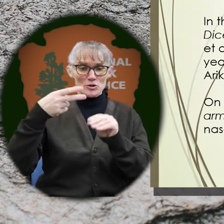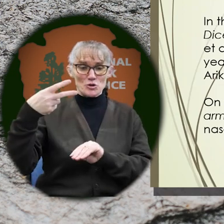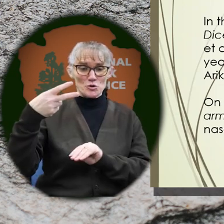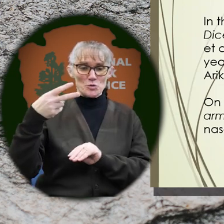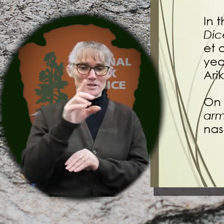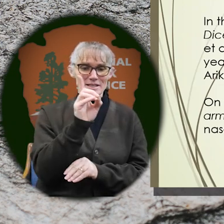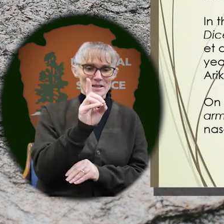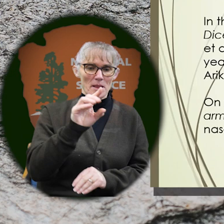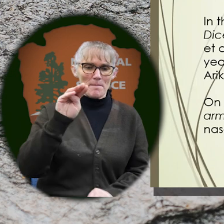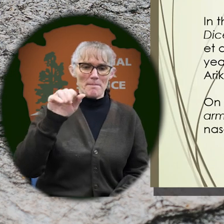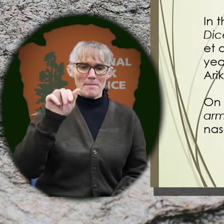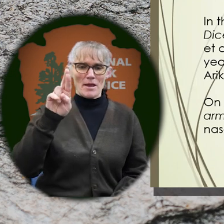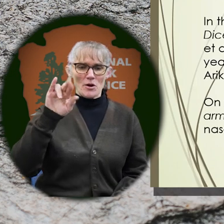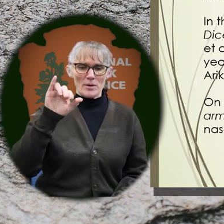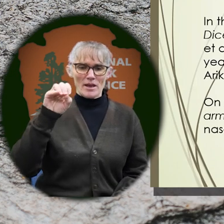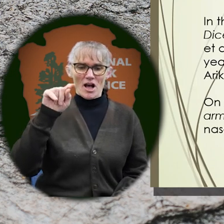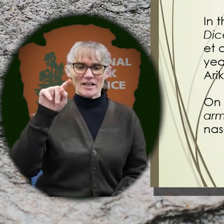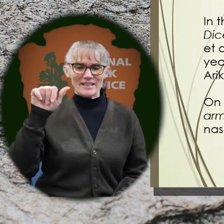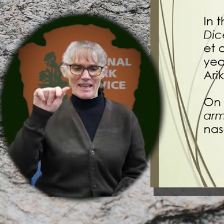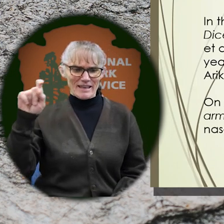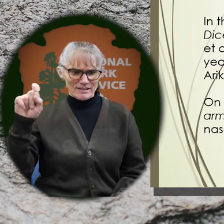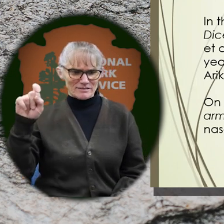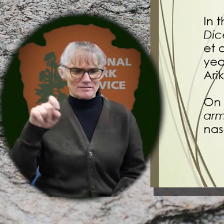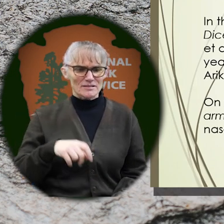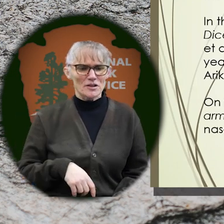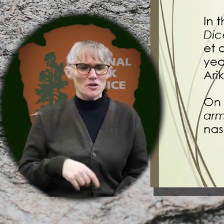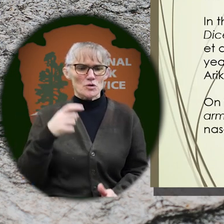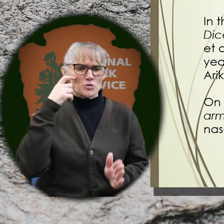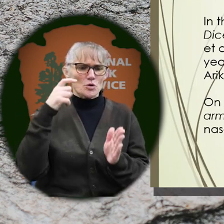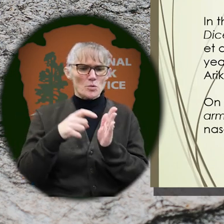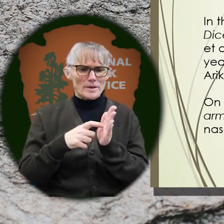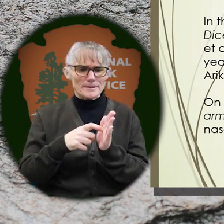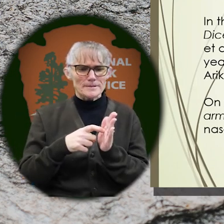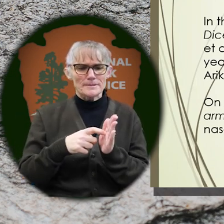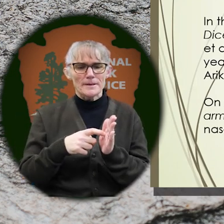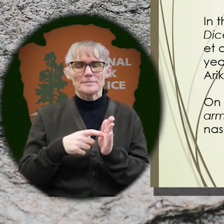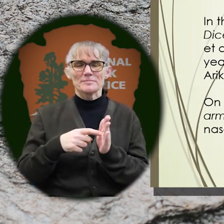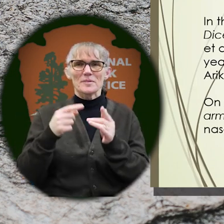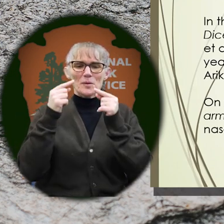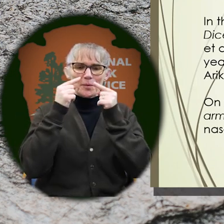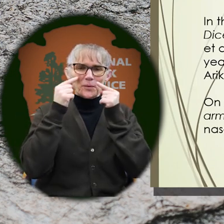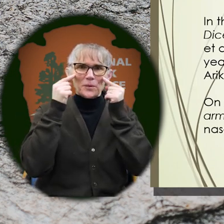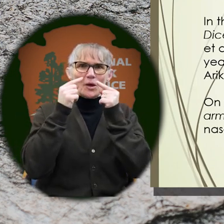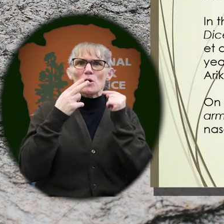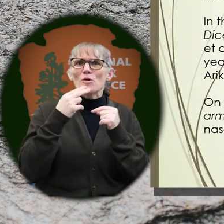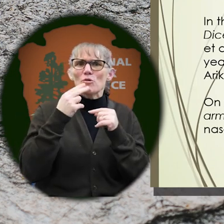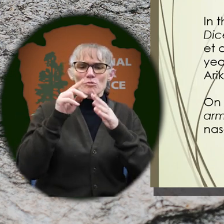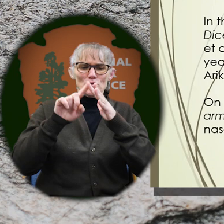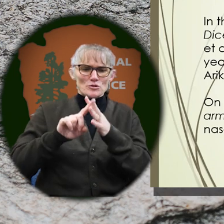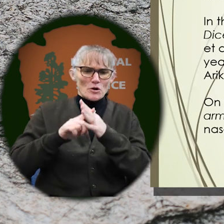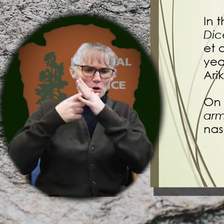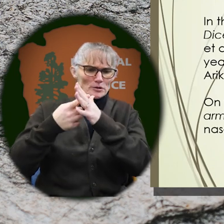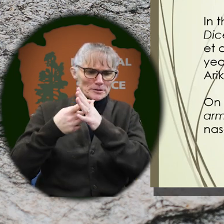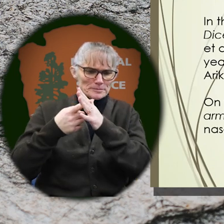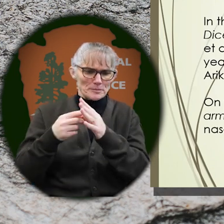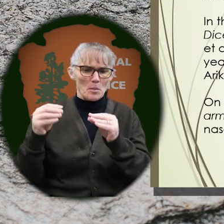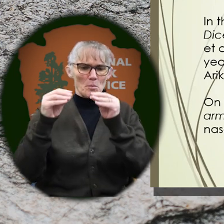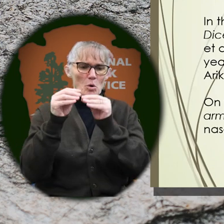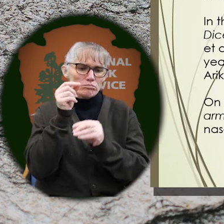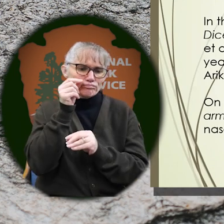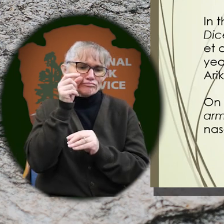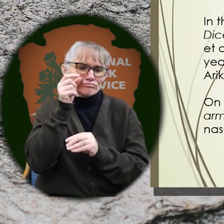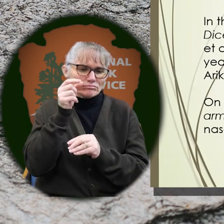Diceratherium mariate. And basically, you can see the start of the nasal ridges becoming a little bit more